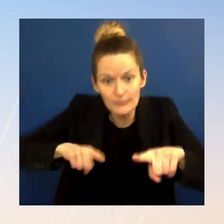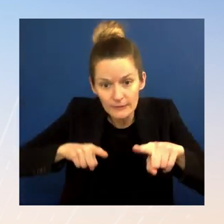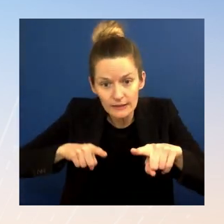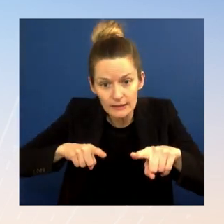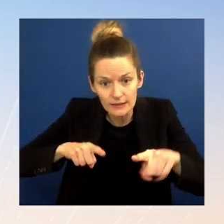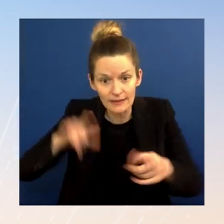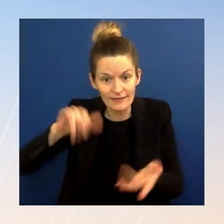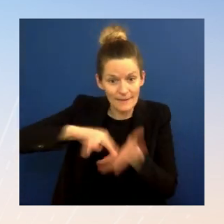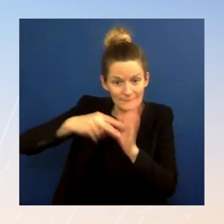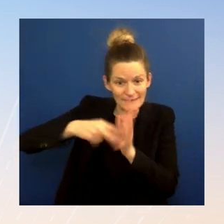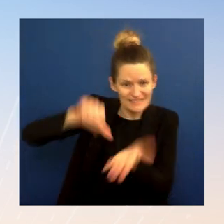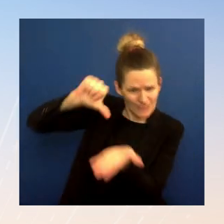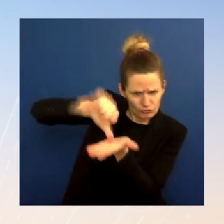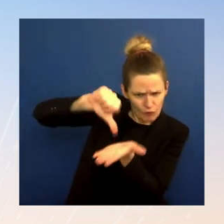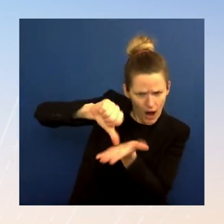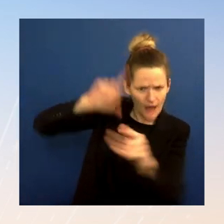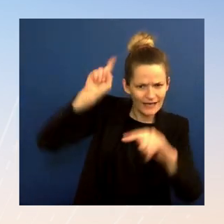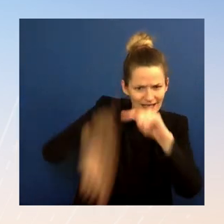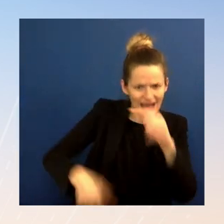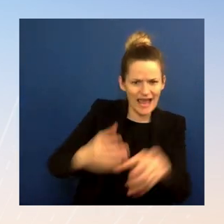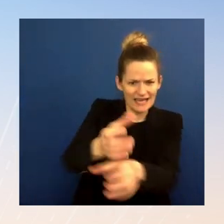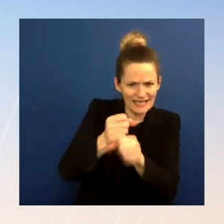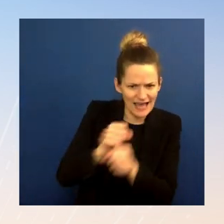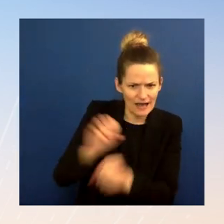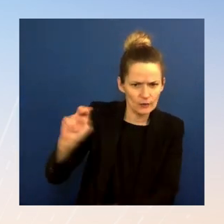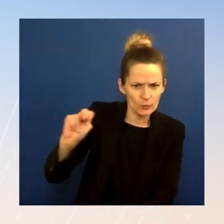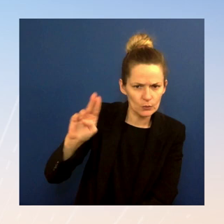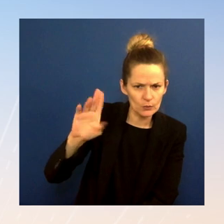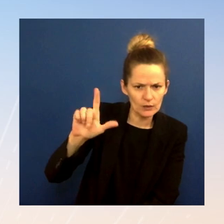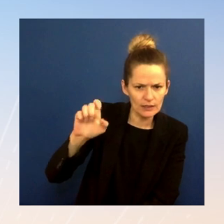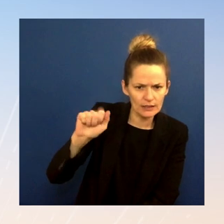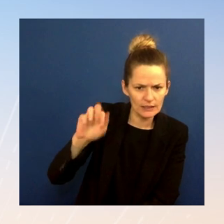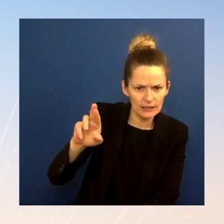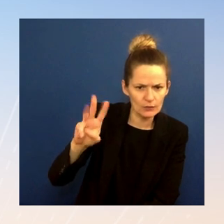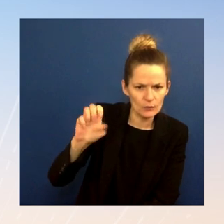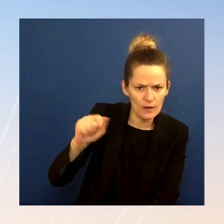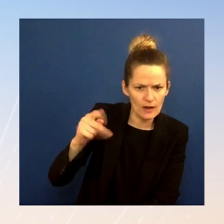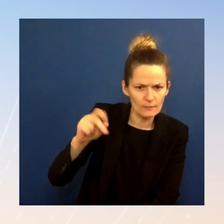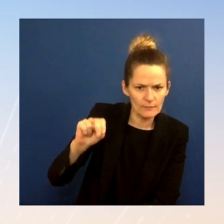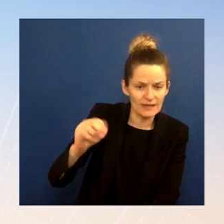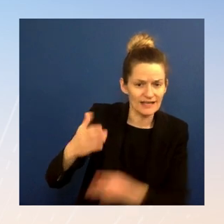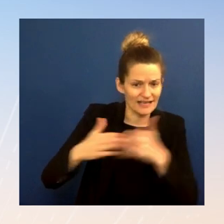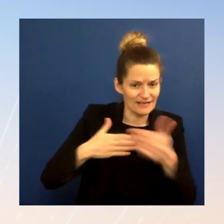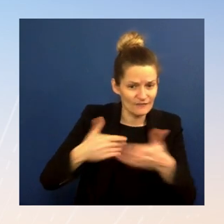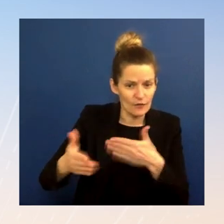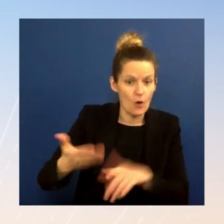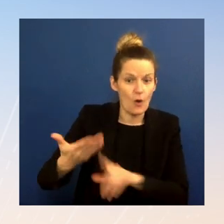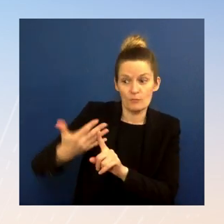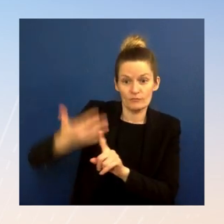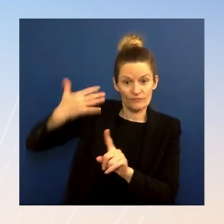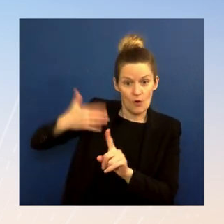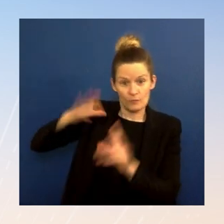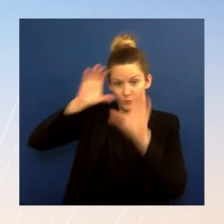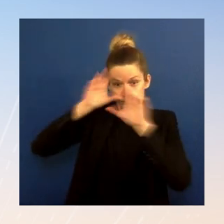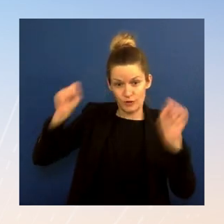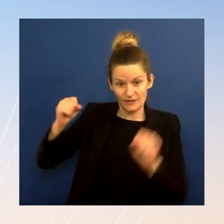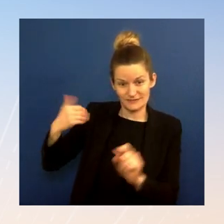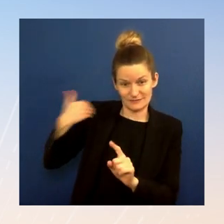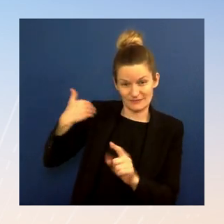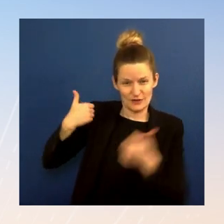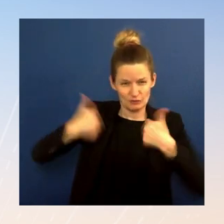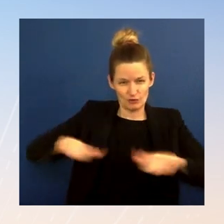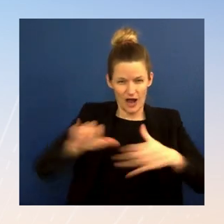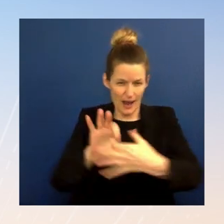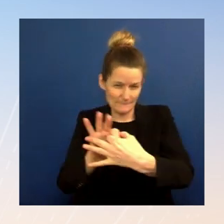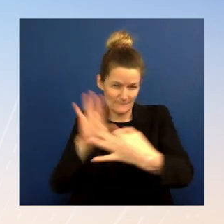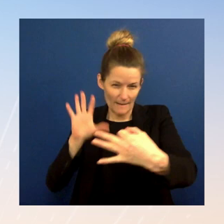efforts by former President Trump to pull us out of the deal, allowing Iran to move closer to acquiring nuclear weapon,